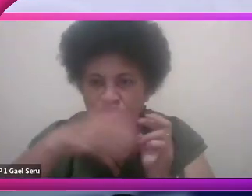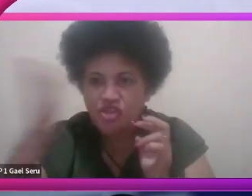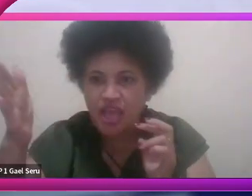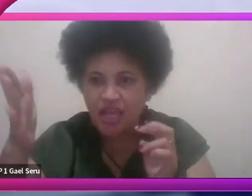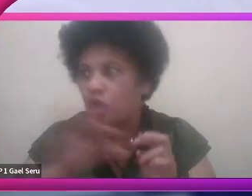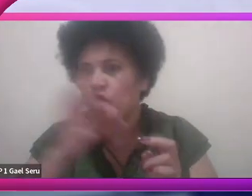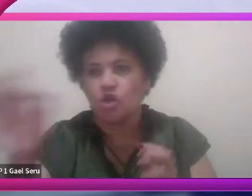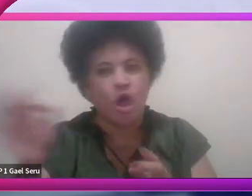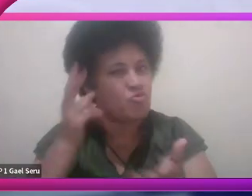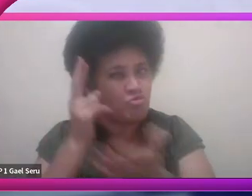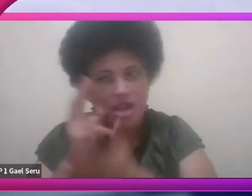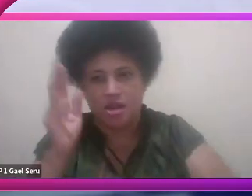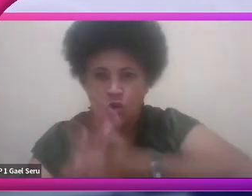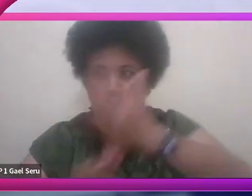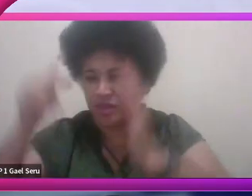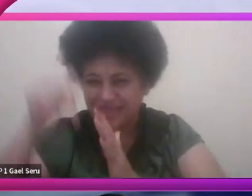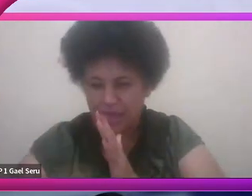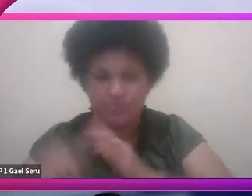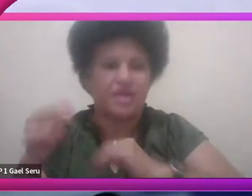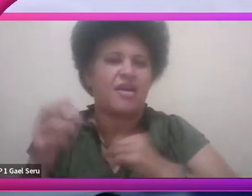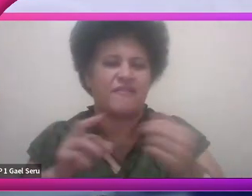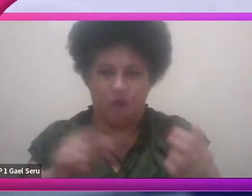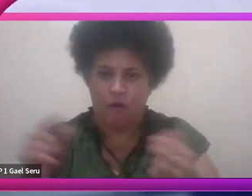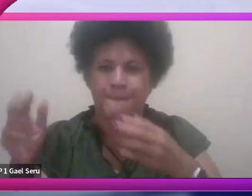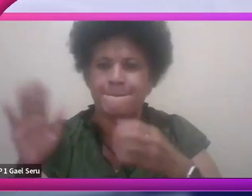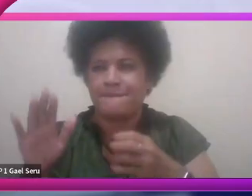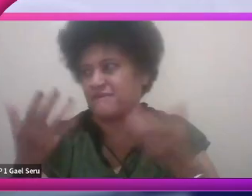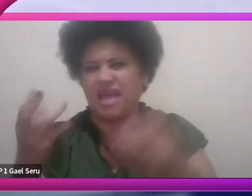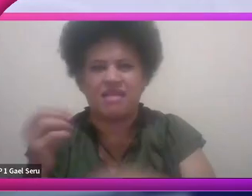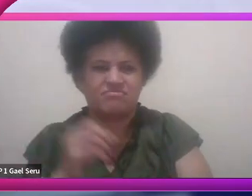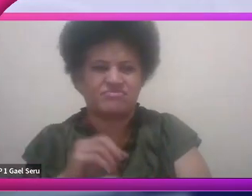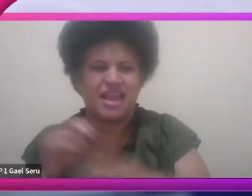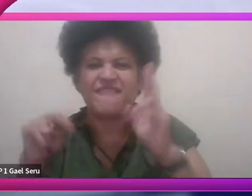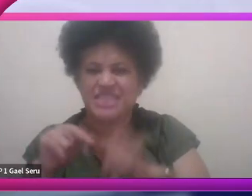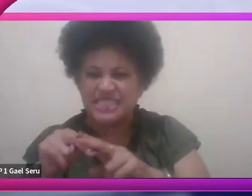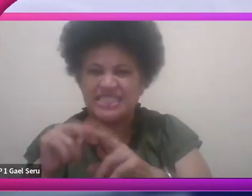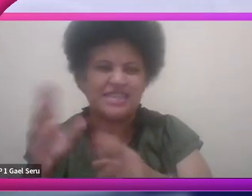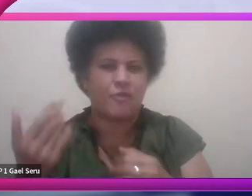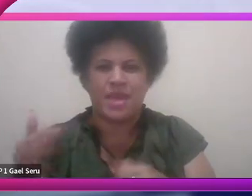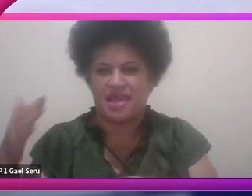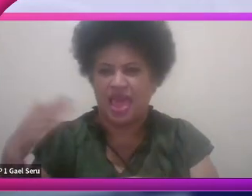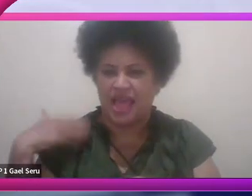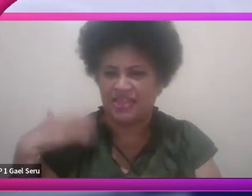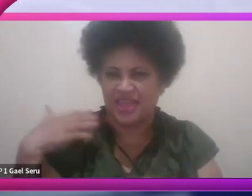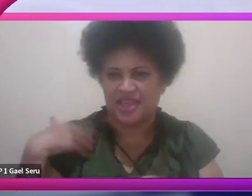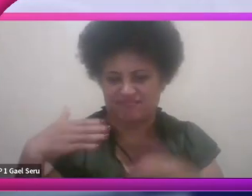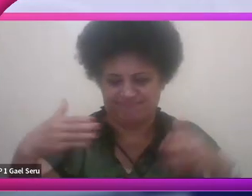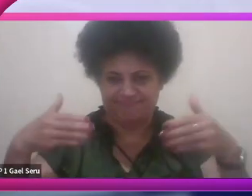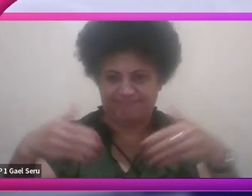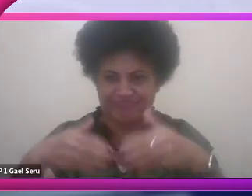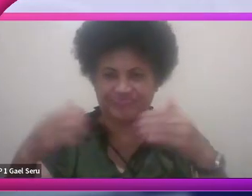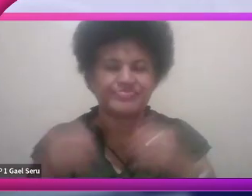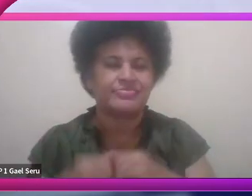fertility diagnostic. And it comes to treatment, again, it very little have been touched on that. This can be many reasons, can